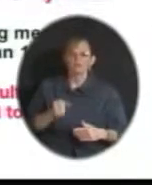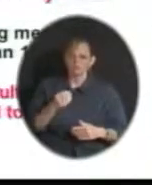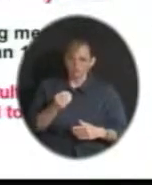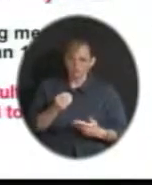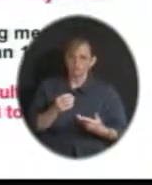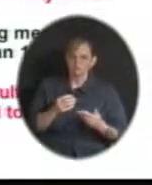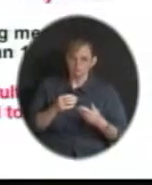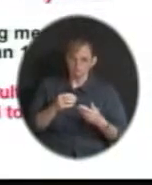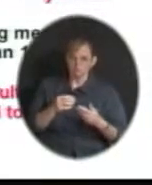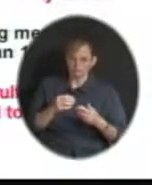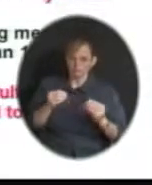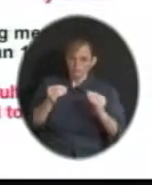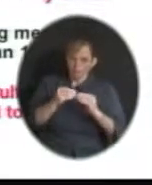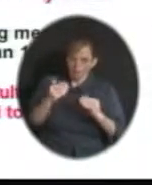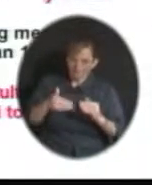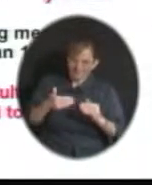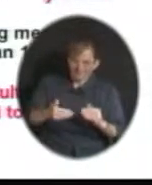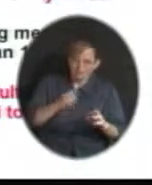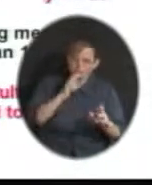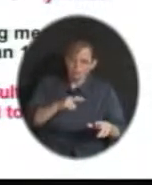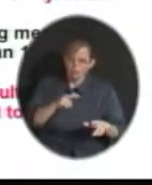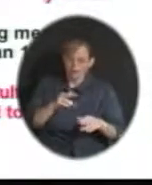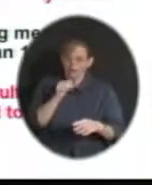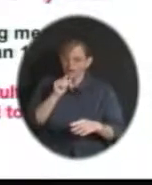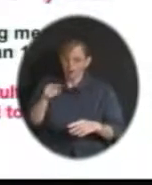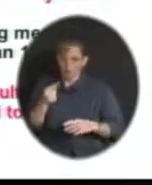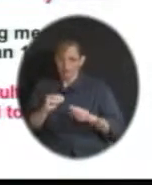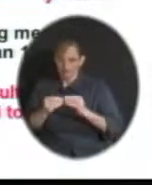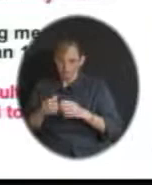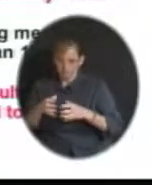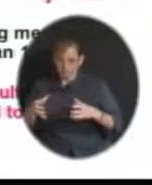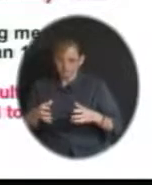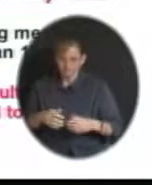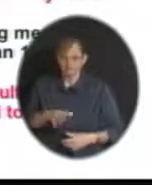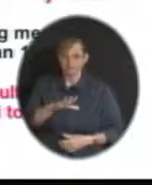this. 58% of those same students, okay, that are reporting this